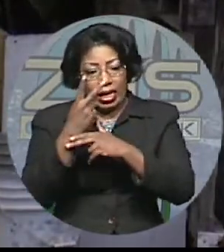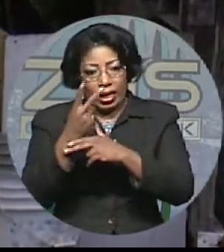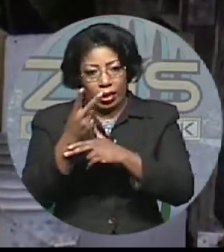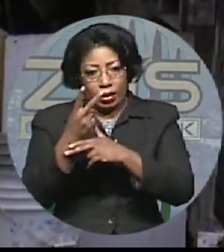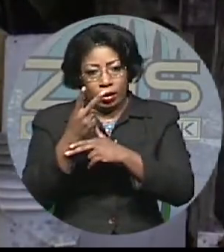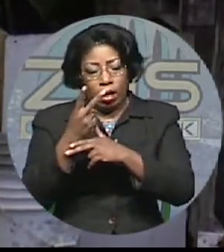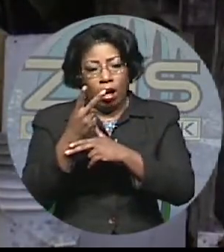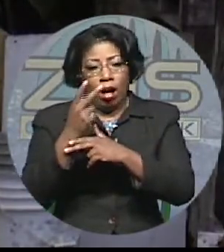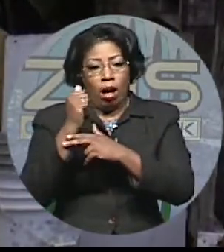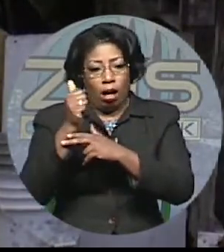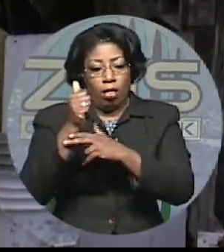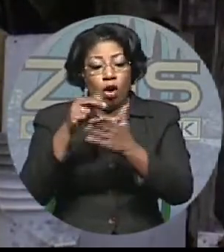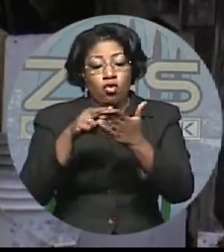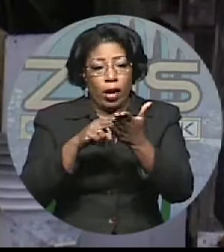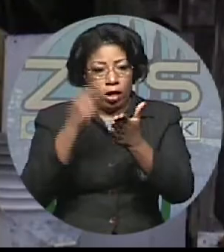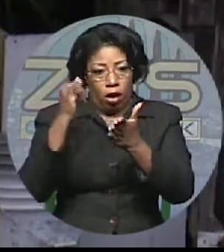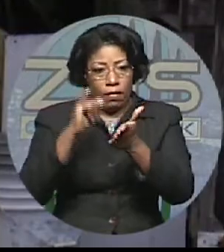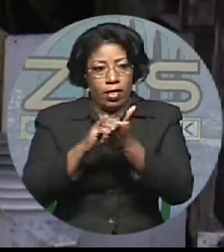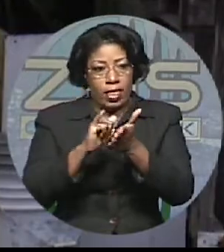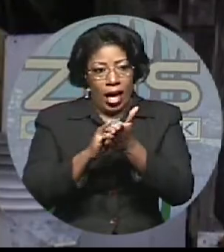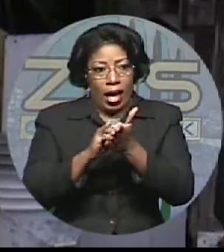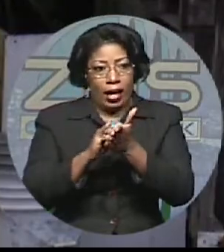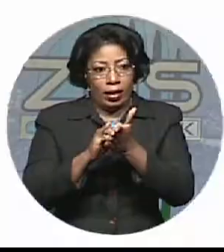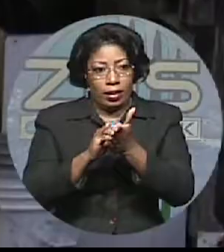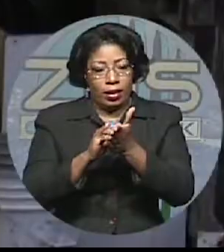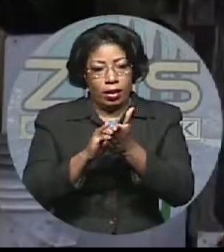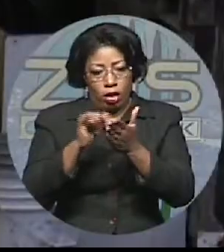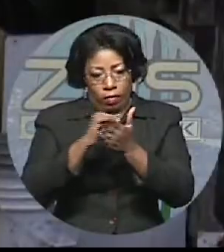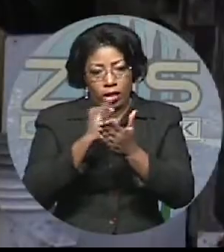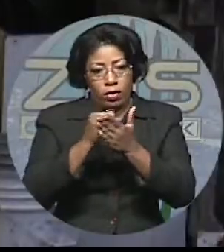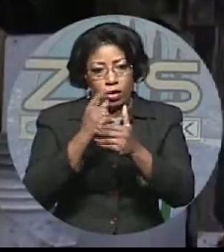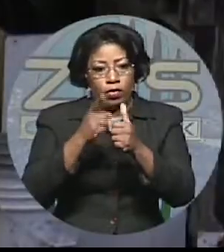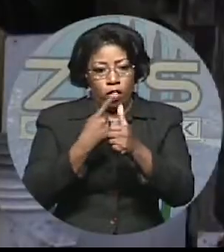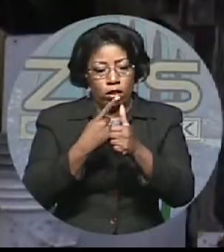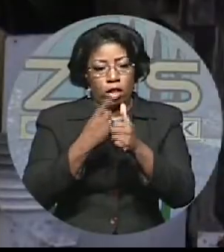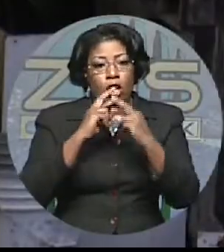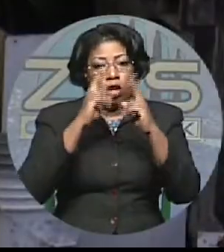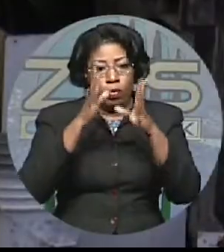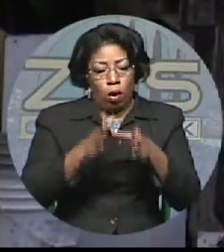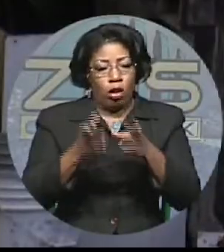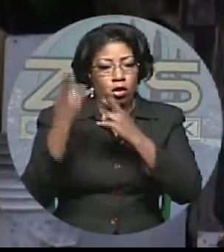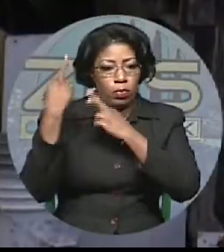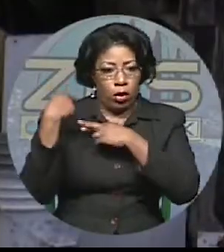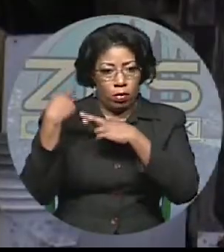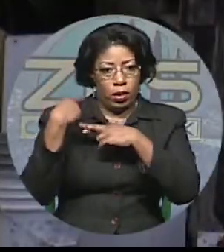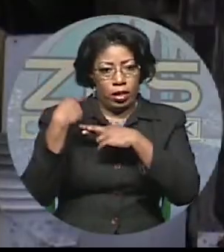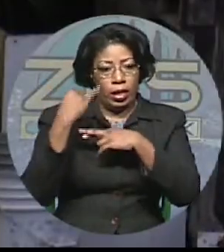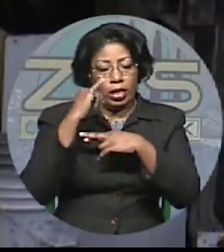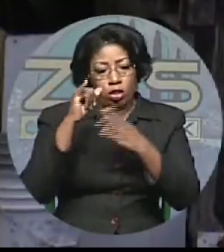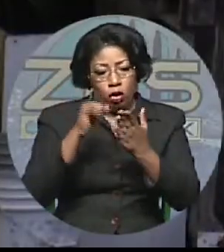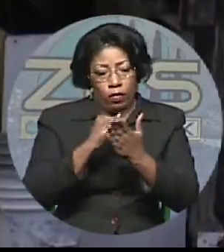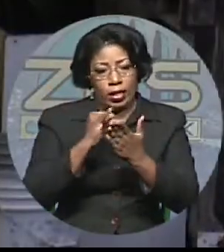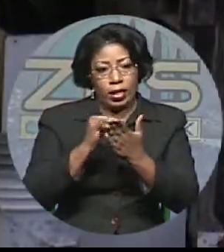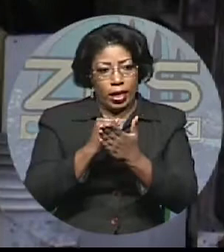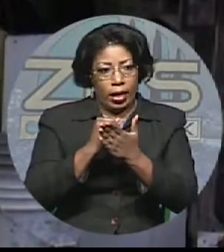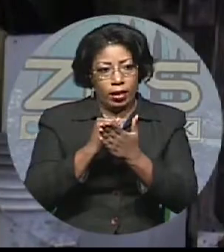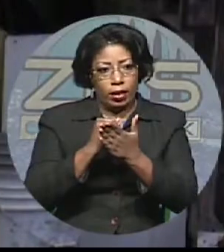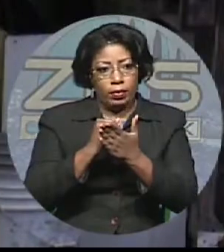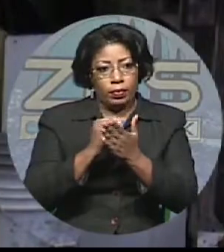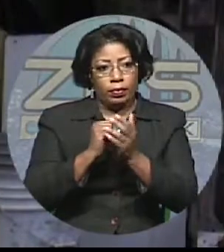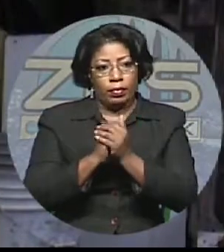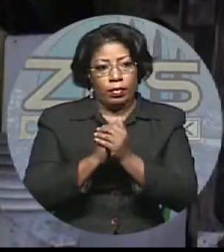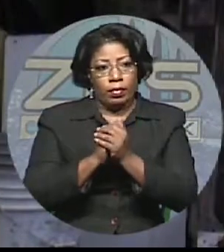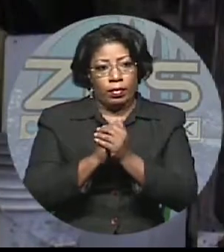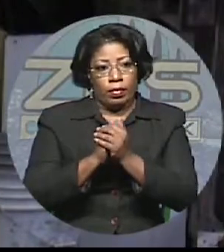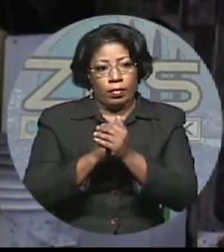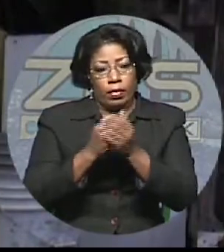detention record. As a journalist, you're supposed to take investigations. The journalist's responsibility is to investigate, and unfortunately,